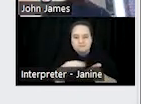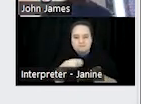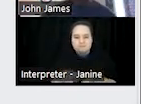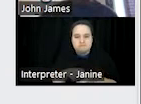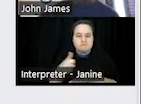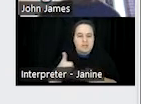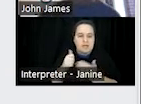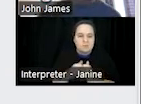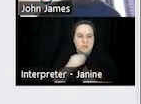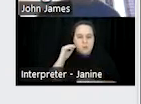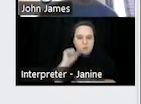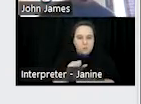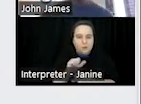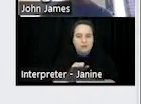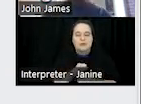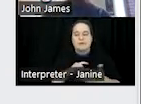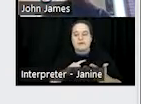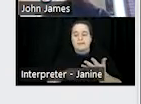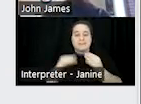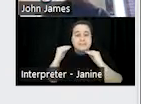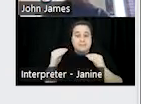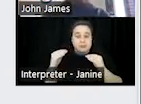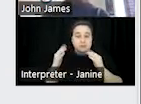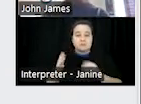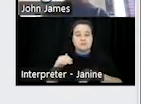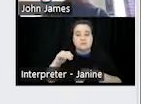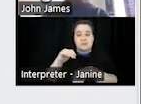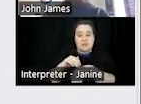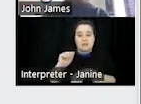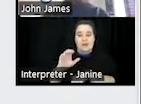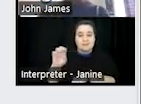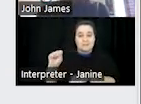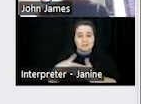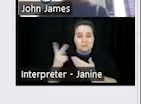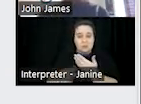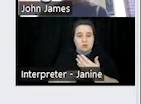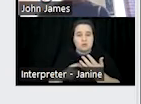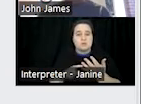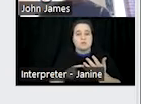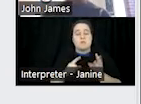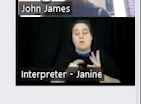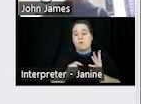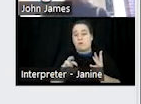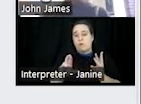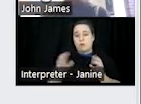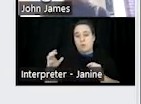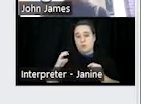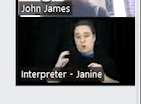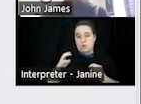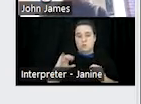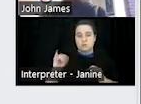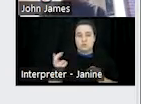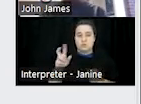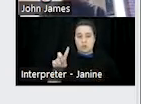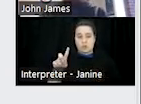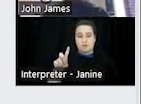Aggie Access program, and then the head coach of the Aggie Center football team, Coach OJ, or his full name is Jerry Olazinski. He's in his 10th year as the head